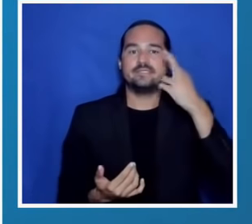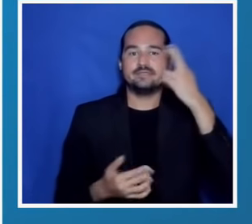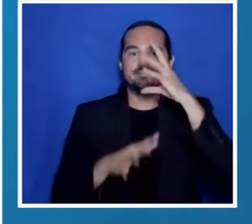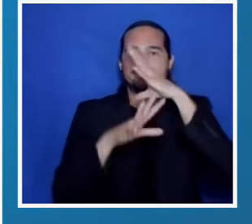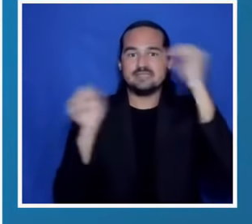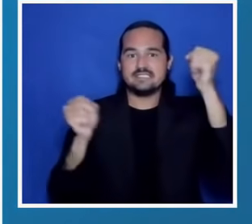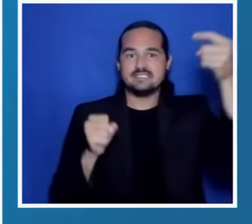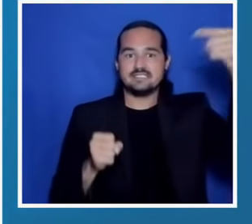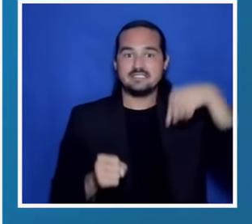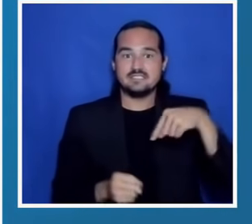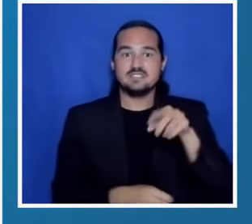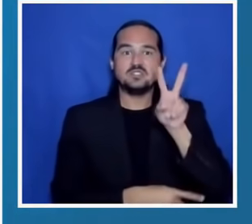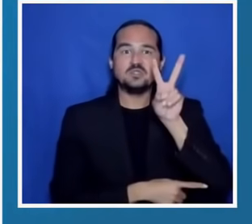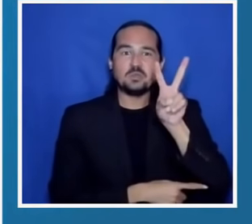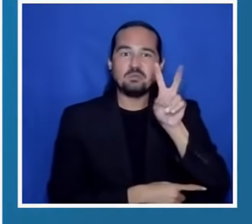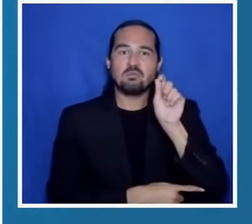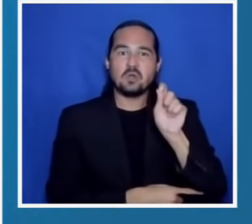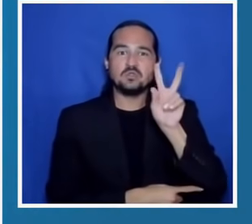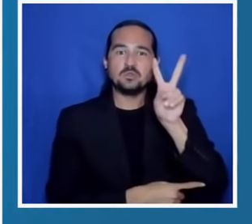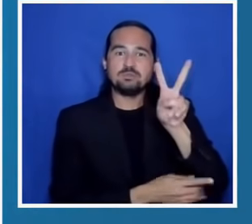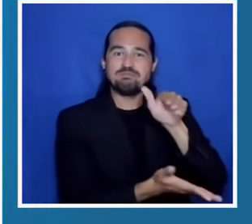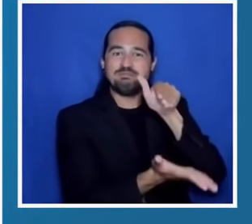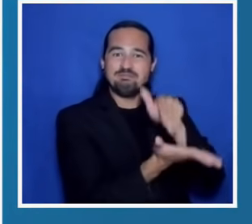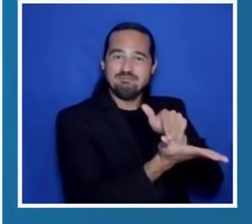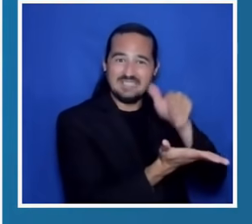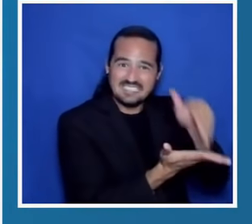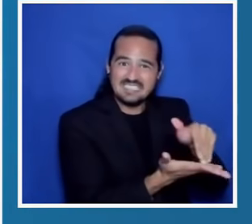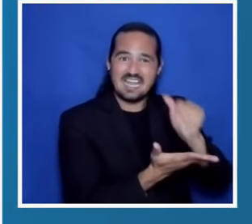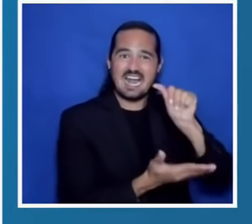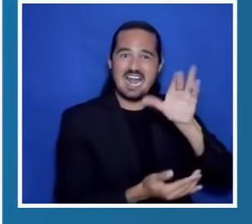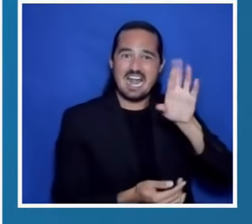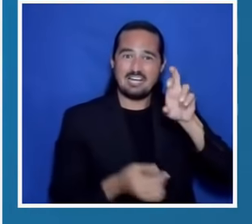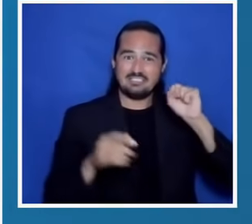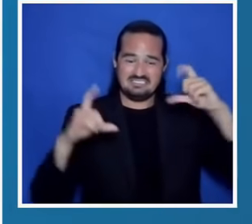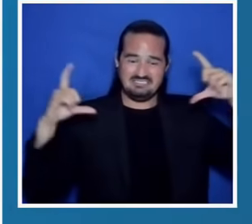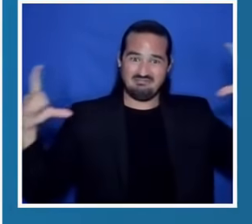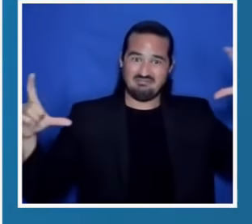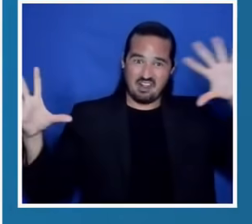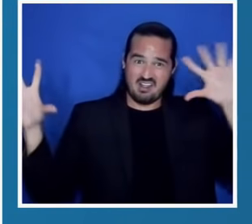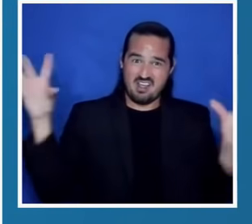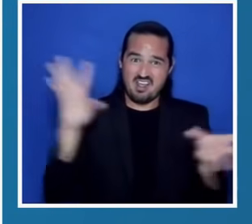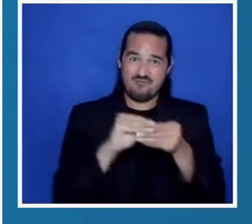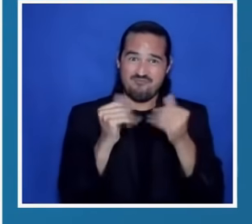acres have already burned in the state of California so far this year.